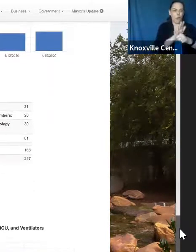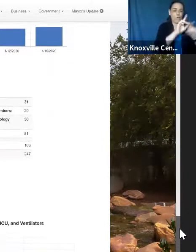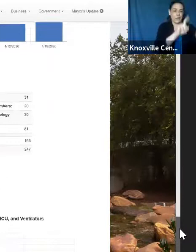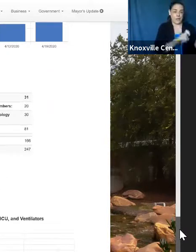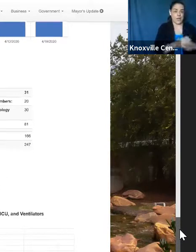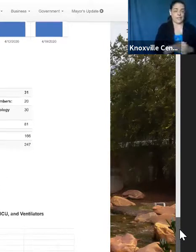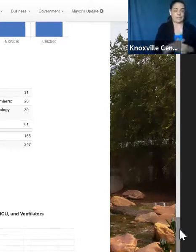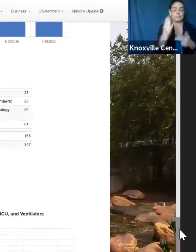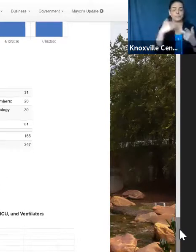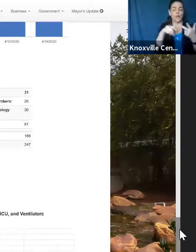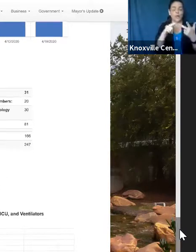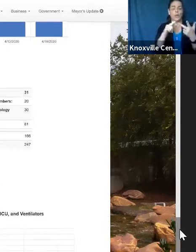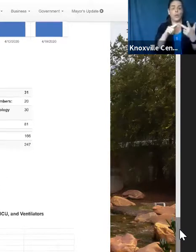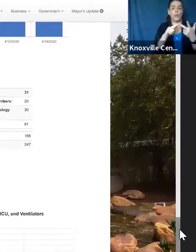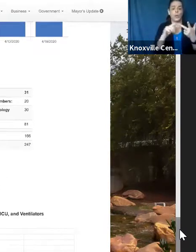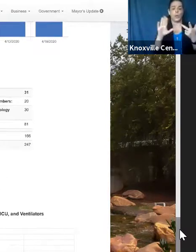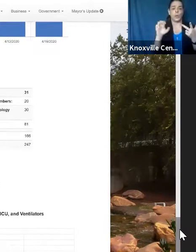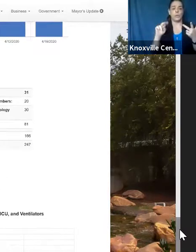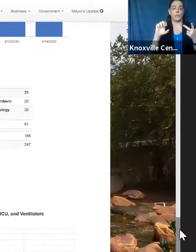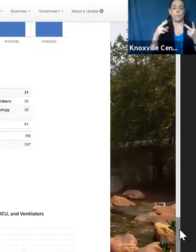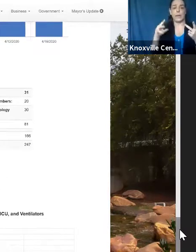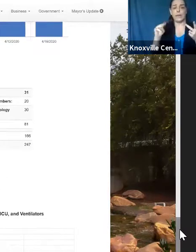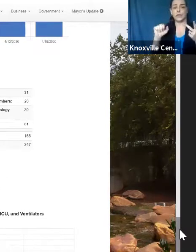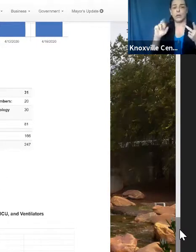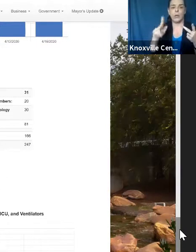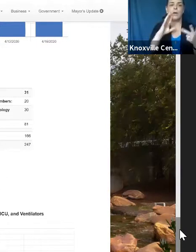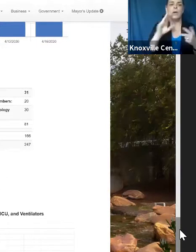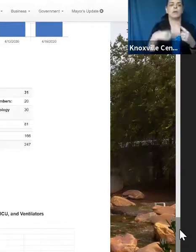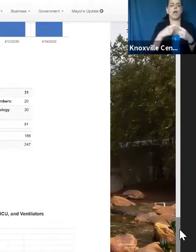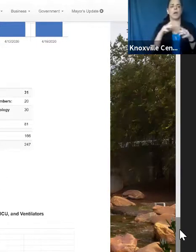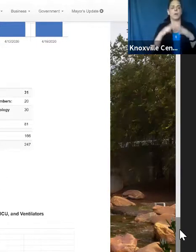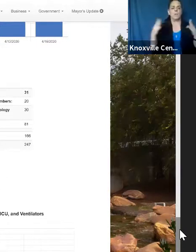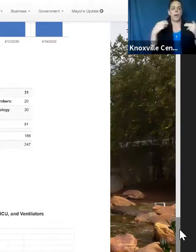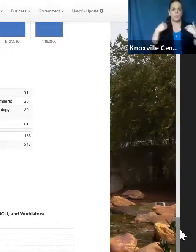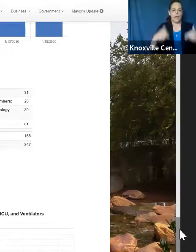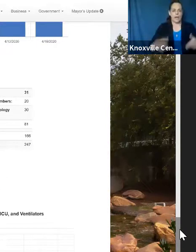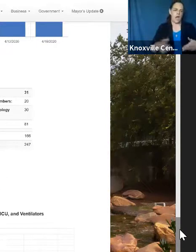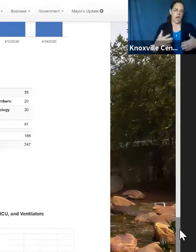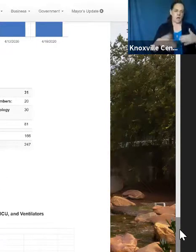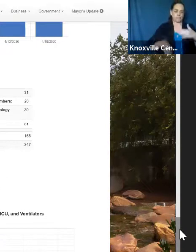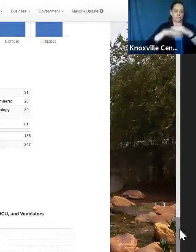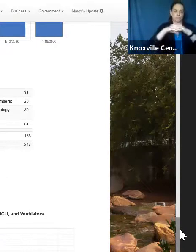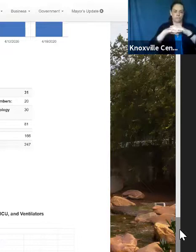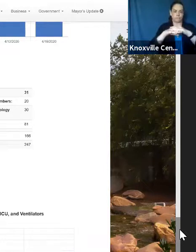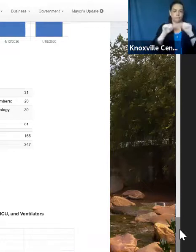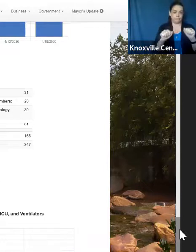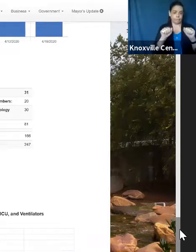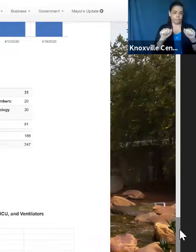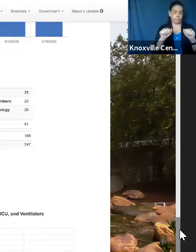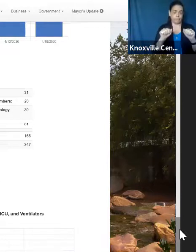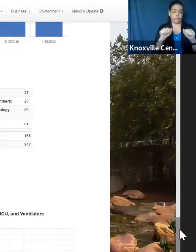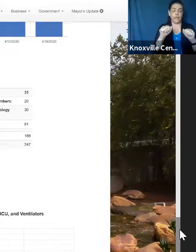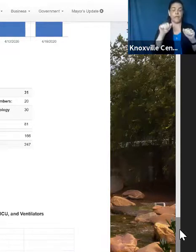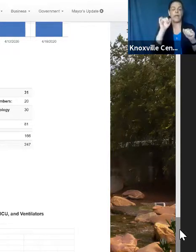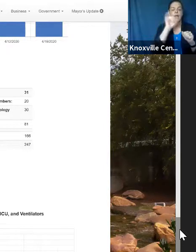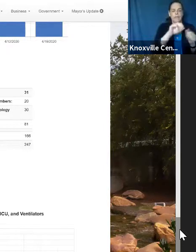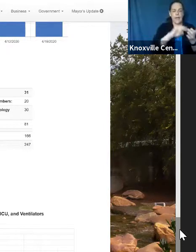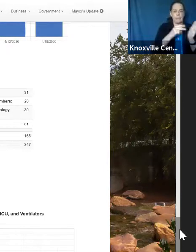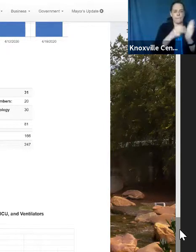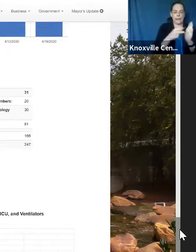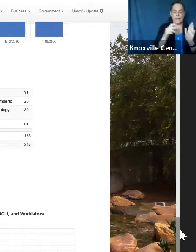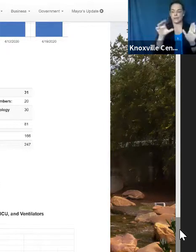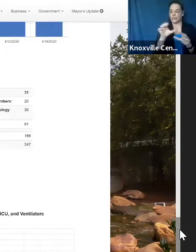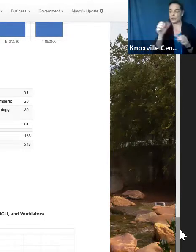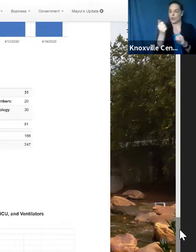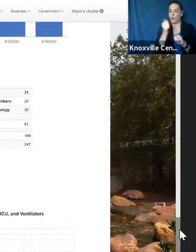The third benchmark talks about public health capacity, and that's the capacity for us to do the job of do all of the things that we've been telling you